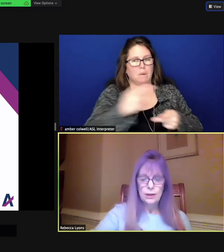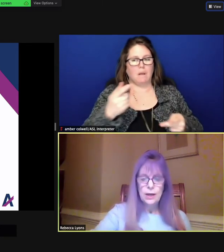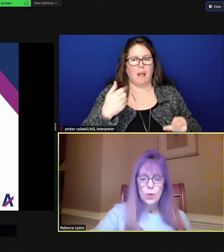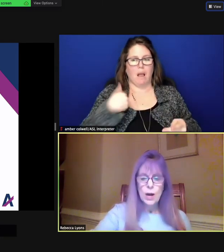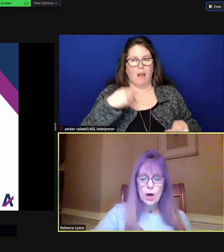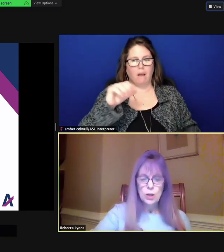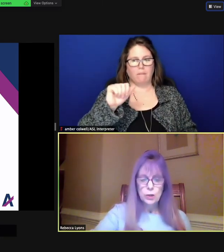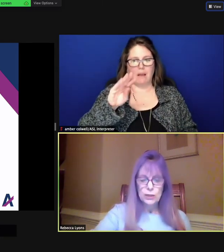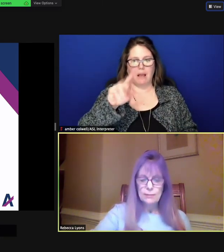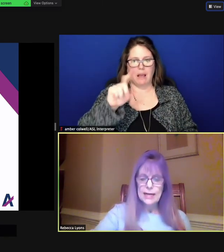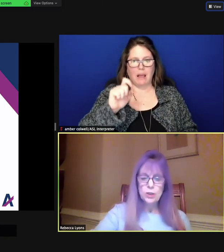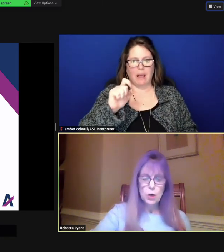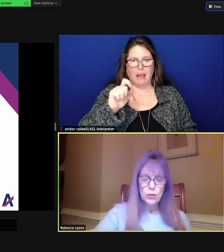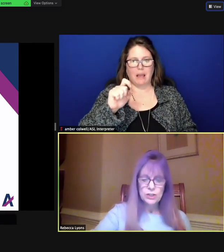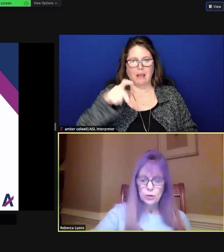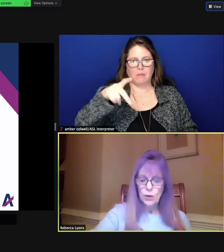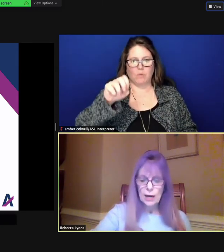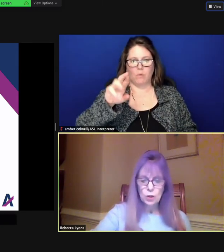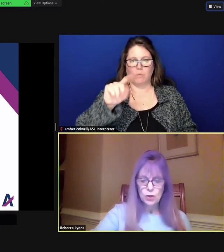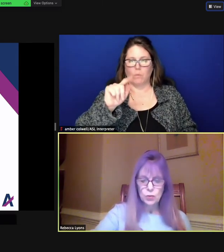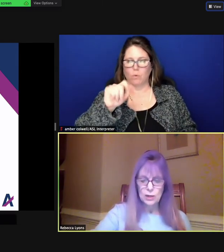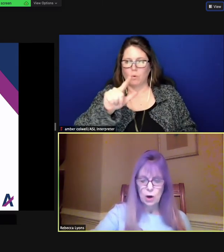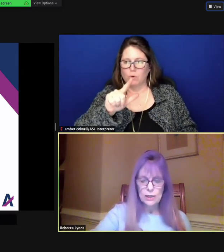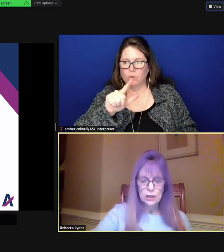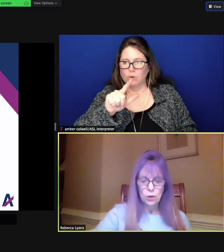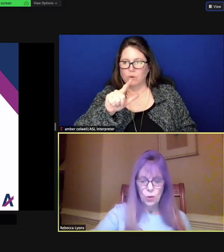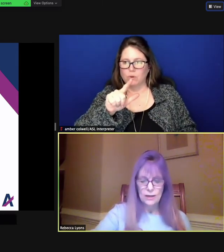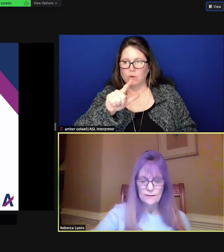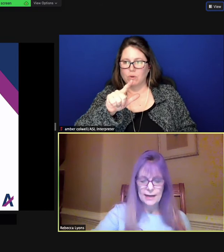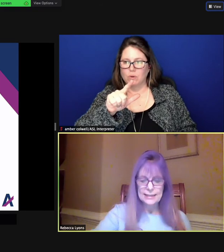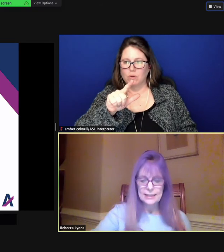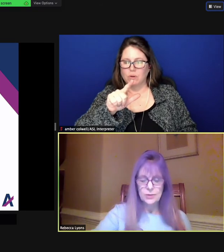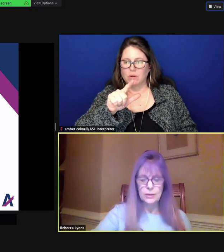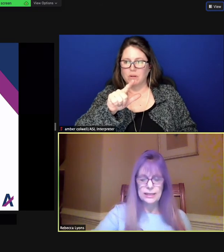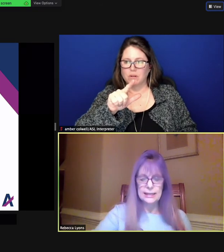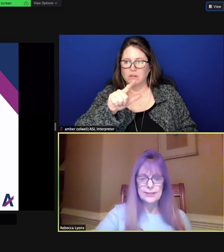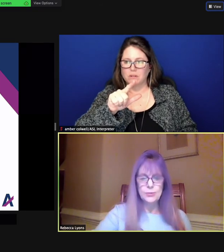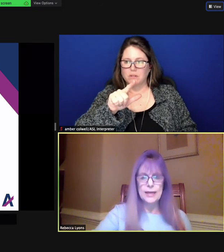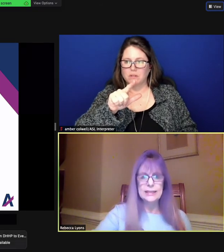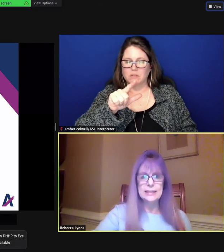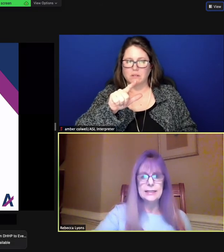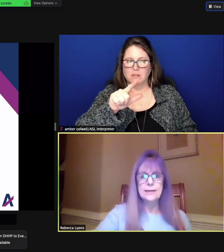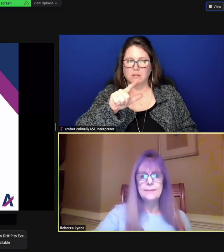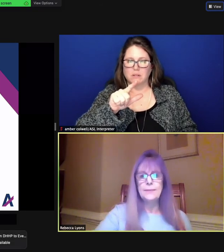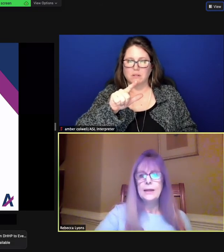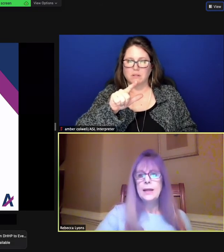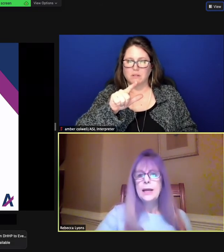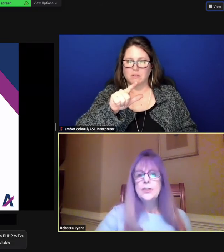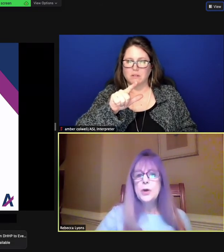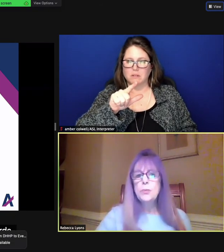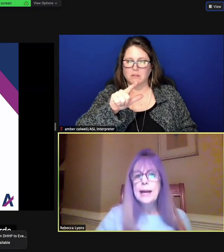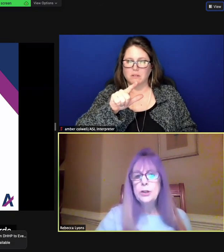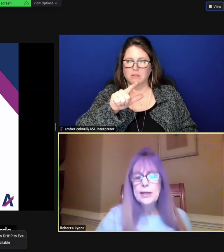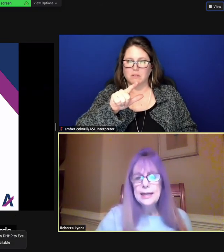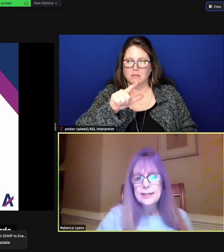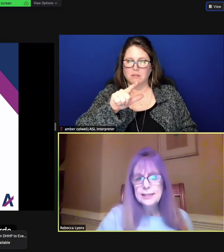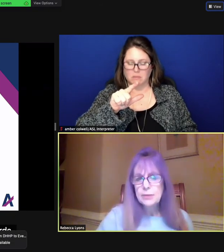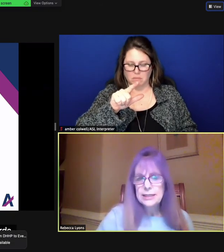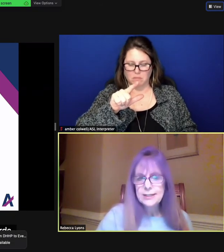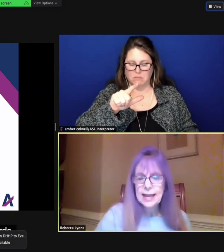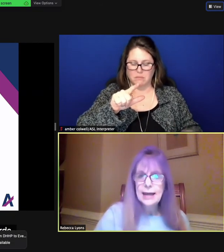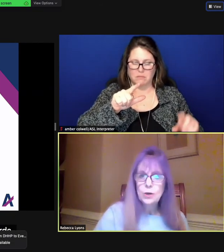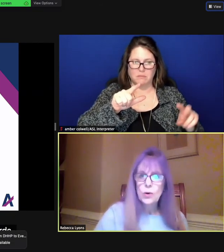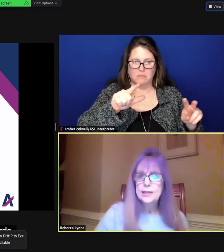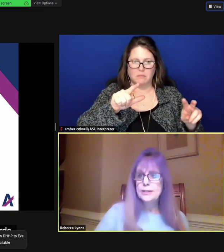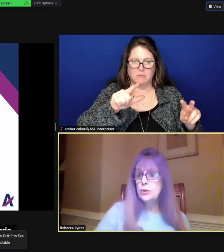portal where you can make notes and records regarding your qualified disability expenses. So by looking at some of